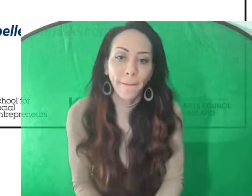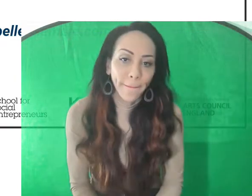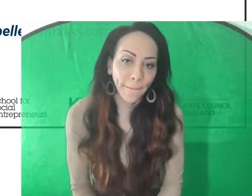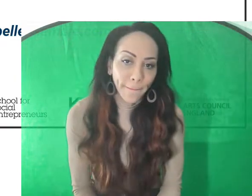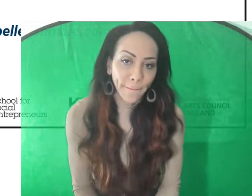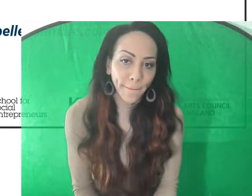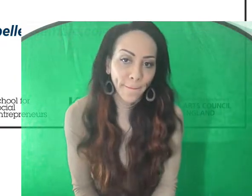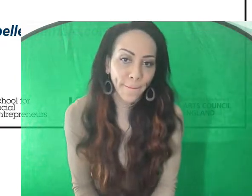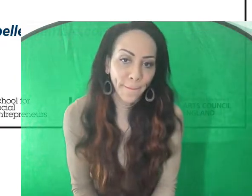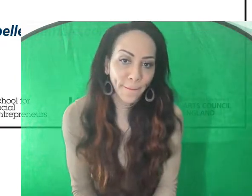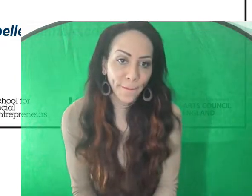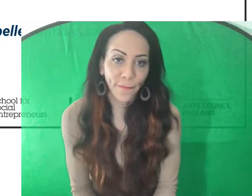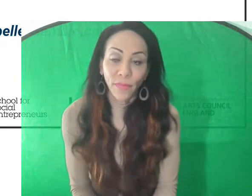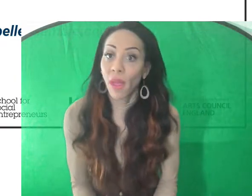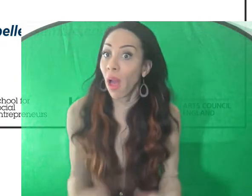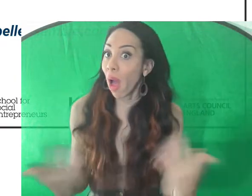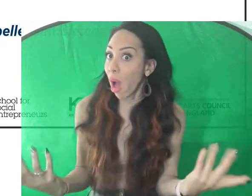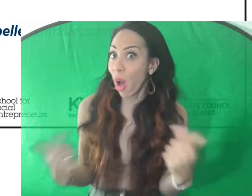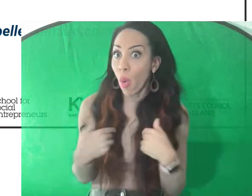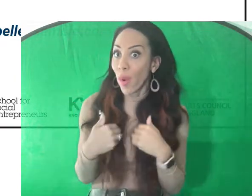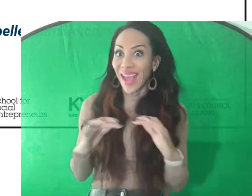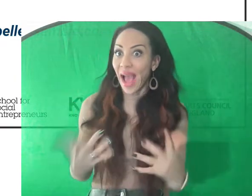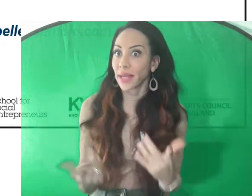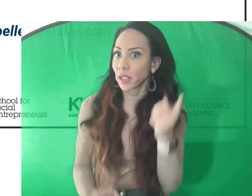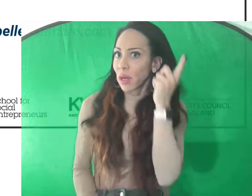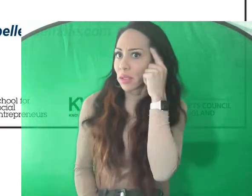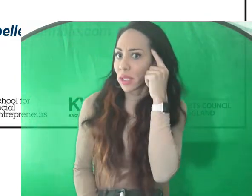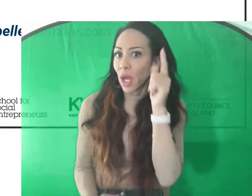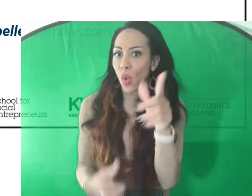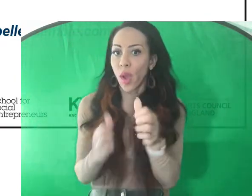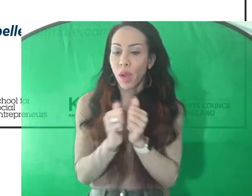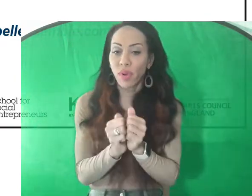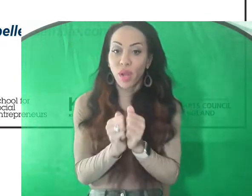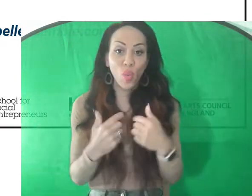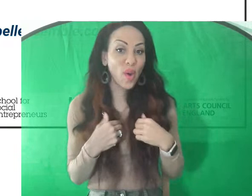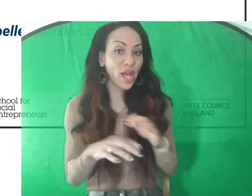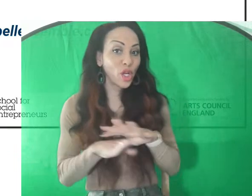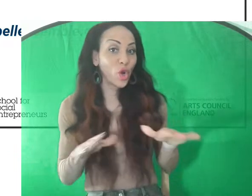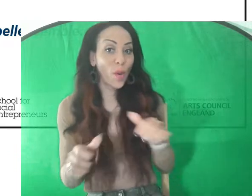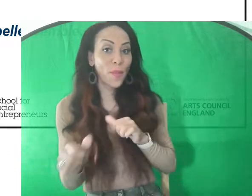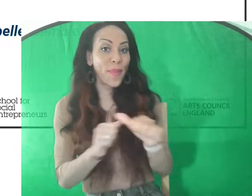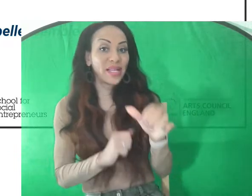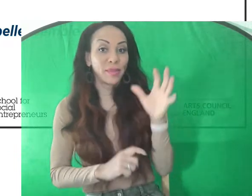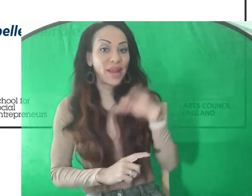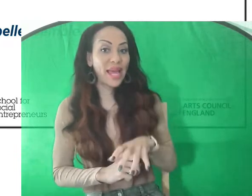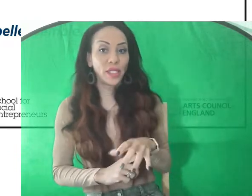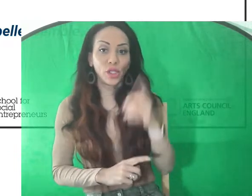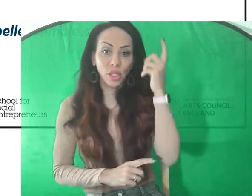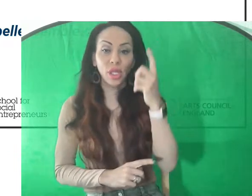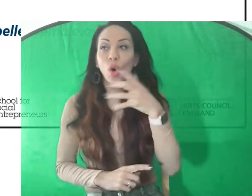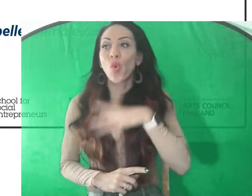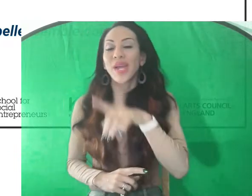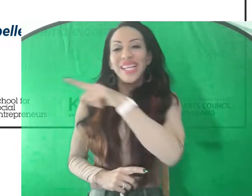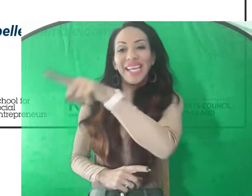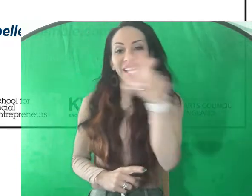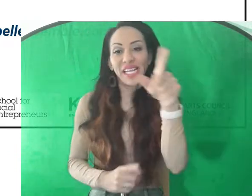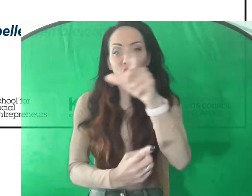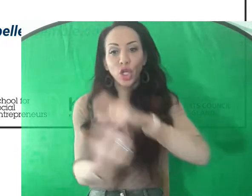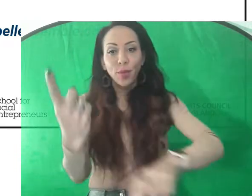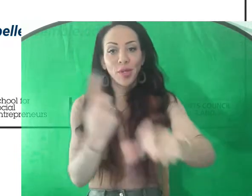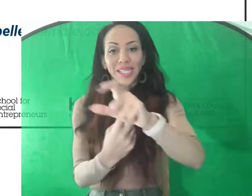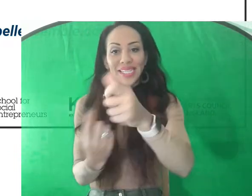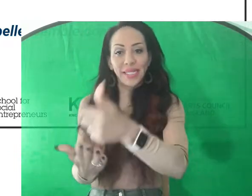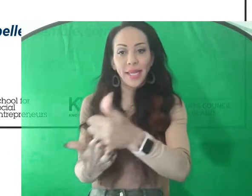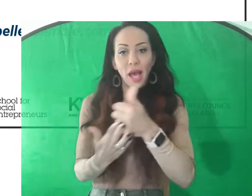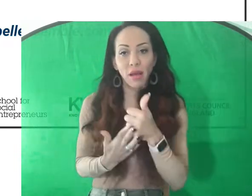fully considered. So No. I really appreciate that. We're not and- best placed to. but We're not best placed to. We need help from the Yeah, community and to be able exactly. to I think understand that, and we it's- can't